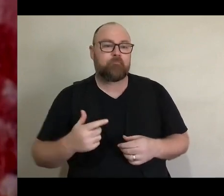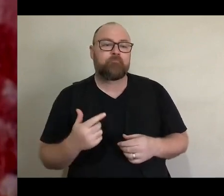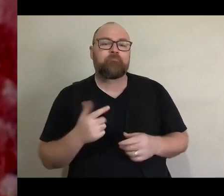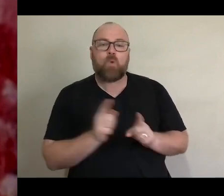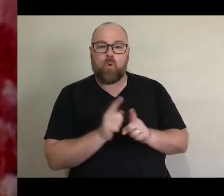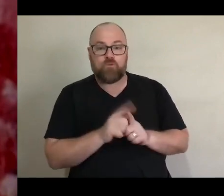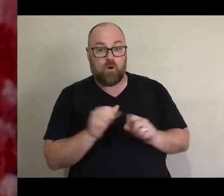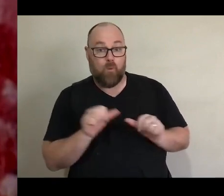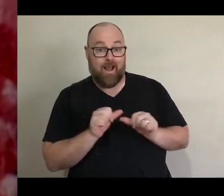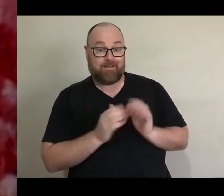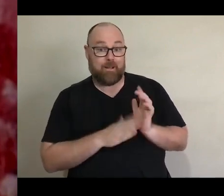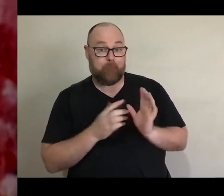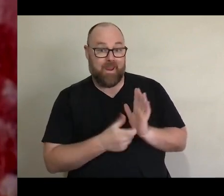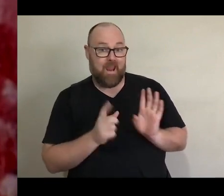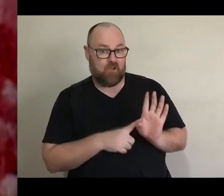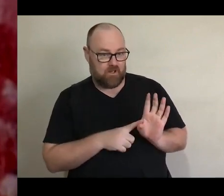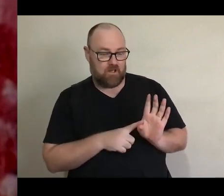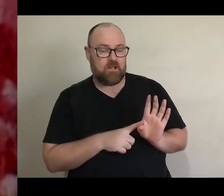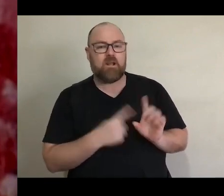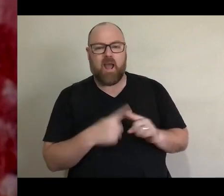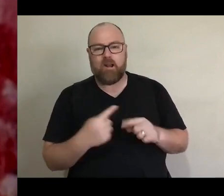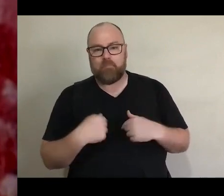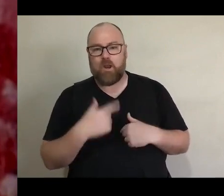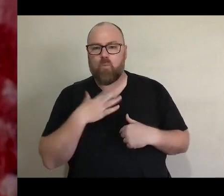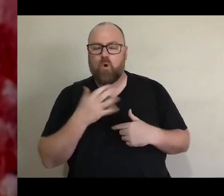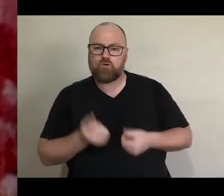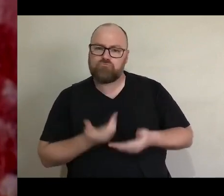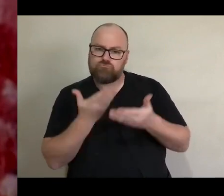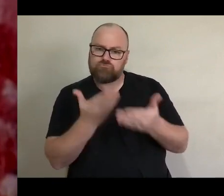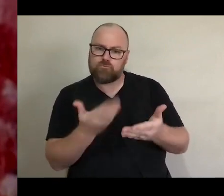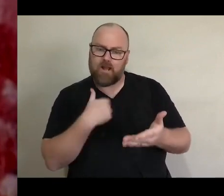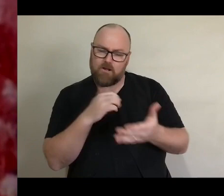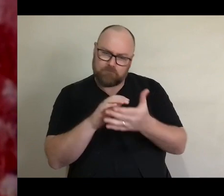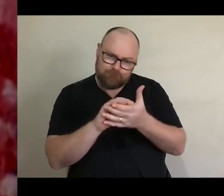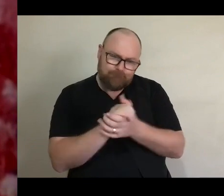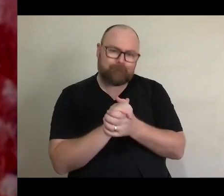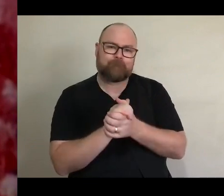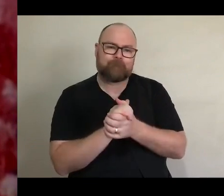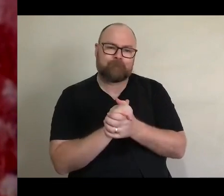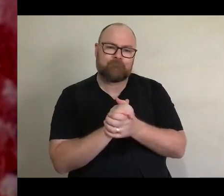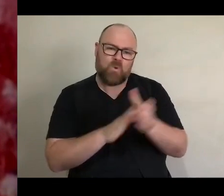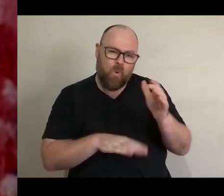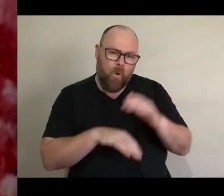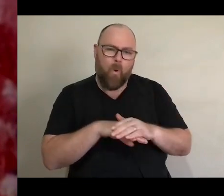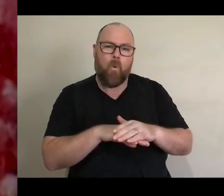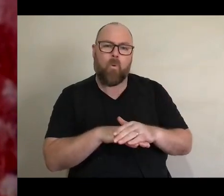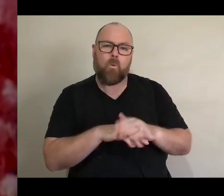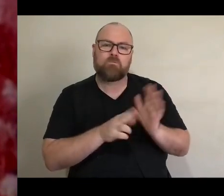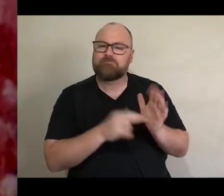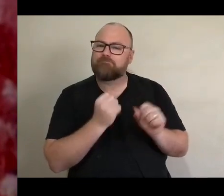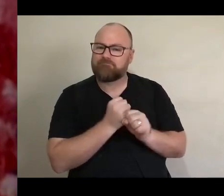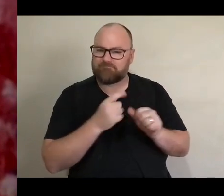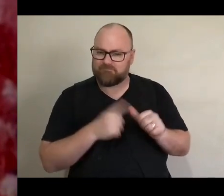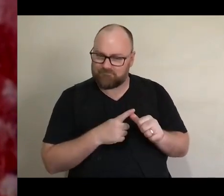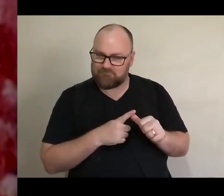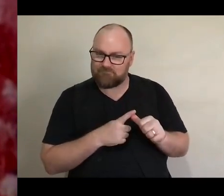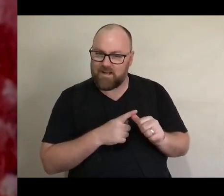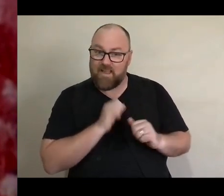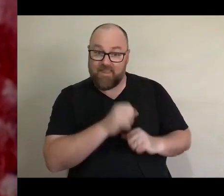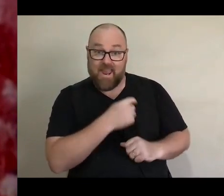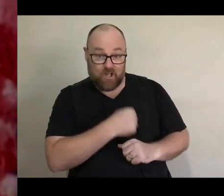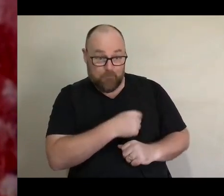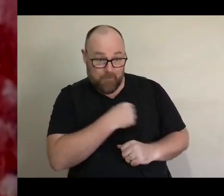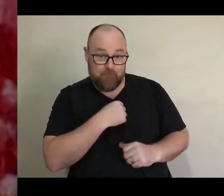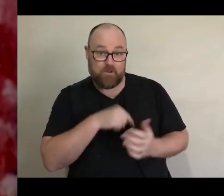yesterday, wanted just to extend our deep gratitude to the whole gallery for their commitment to First